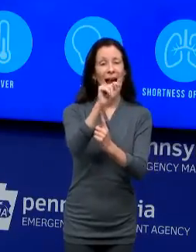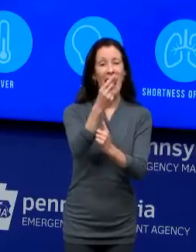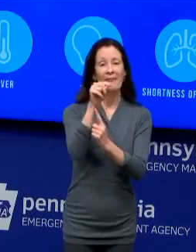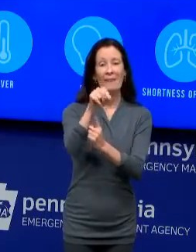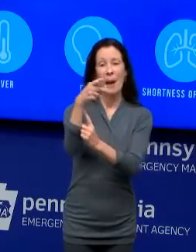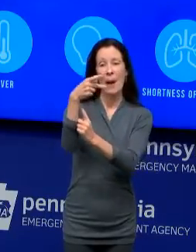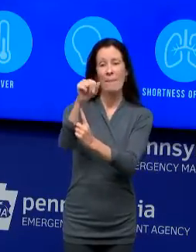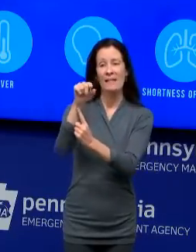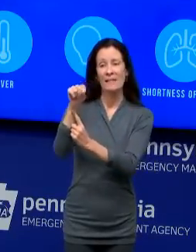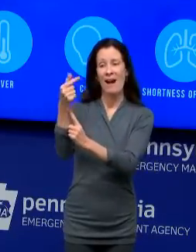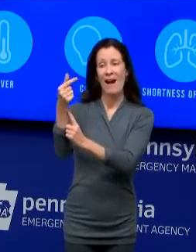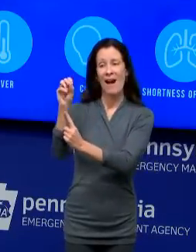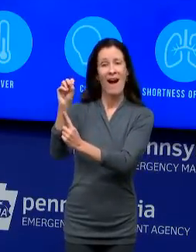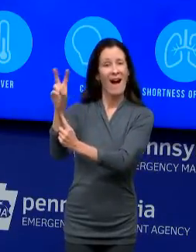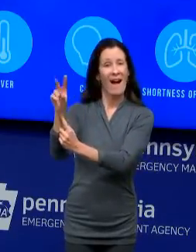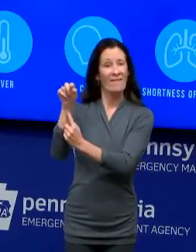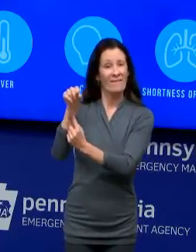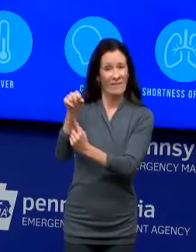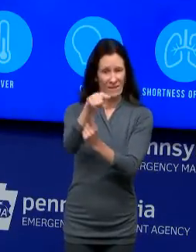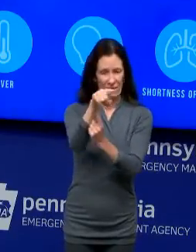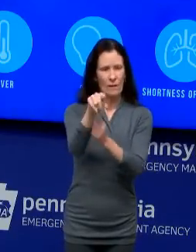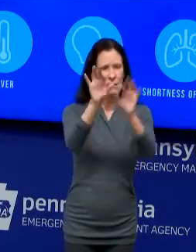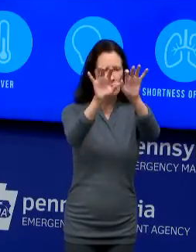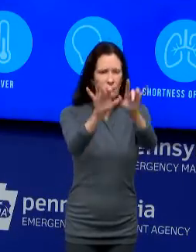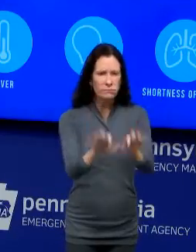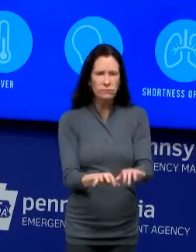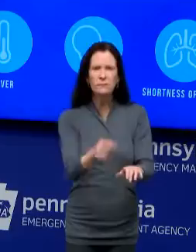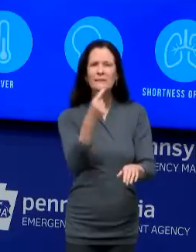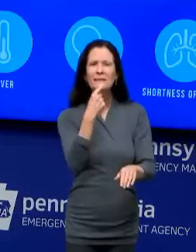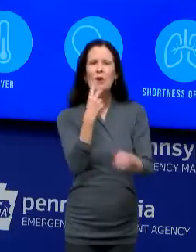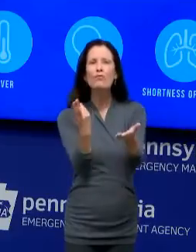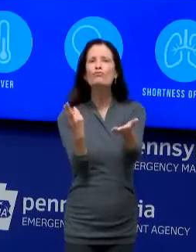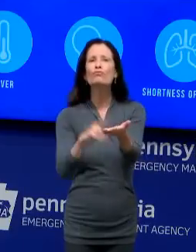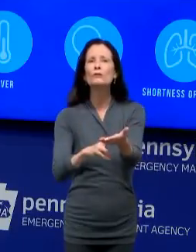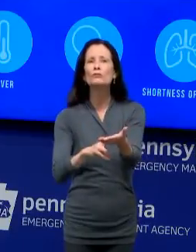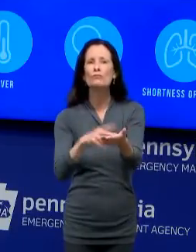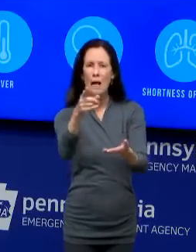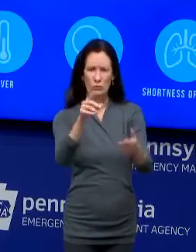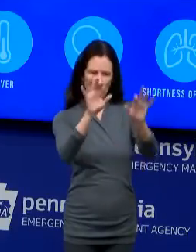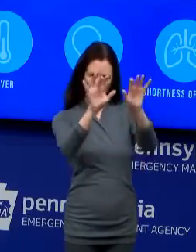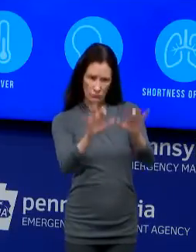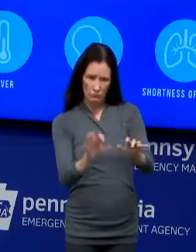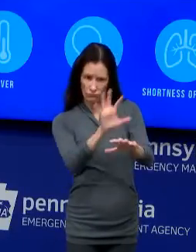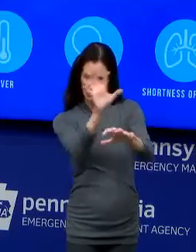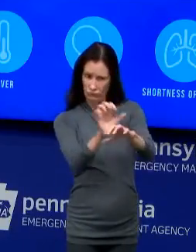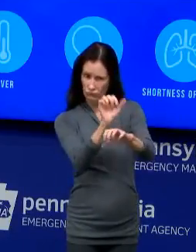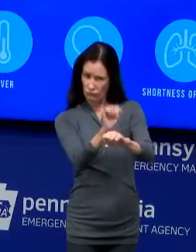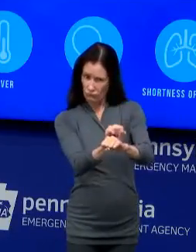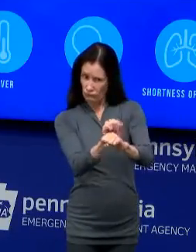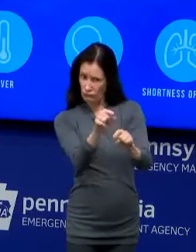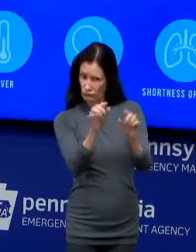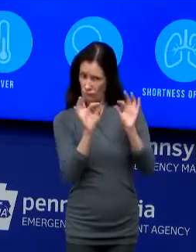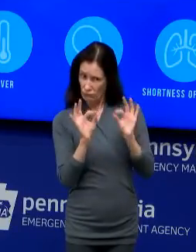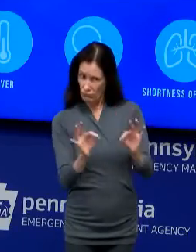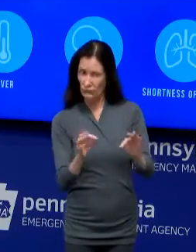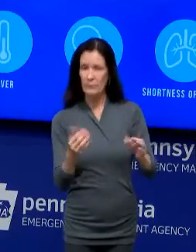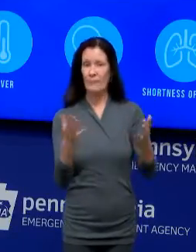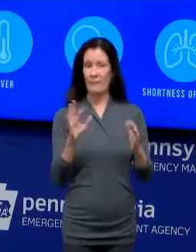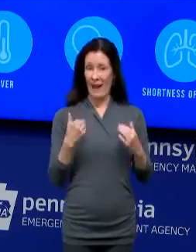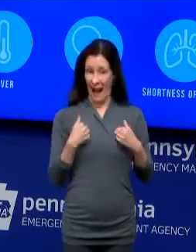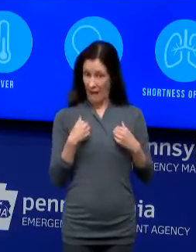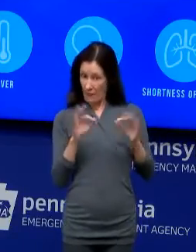health.pa.gov and register for an appointment time. You will then need to bring the